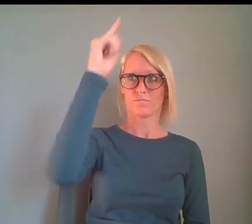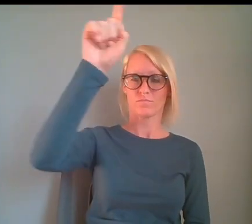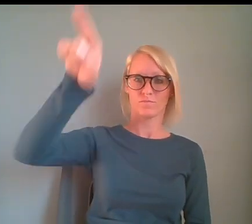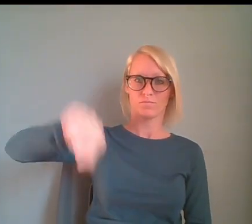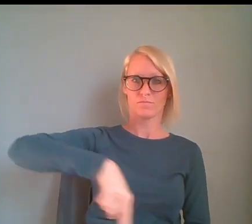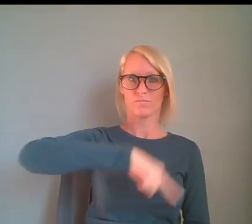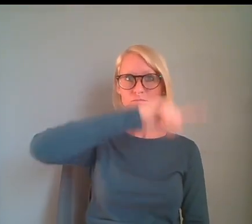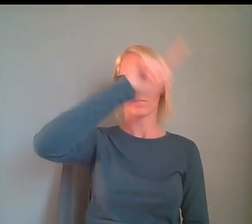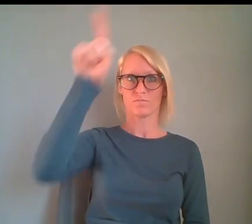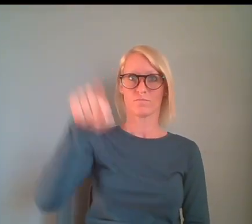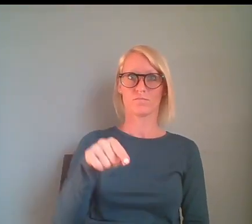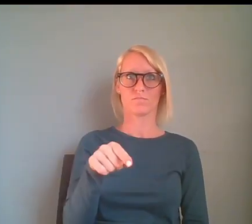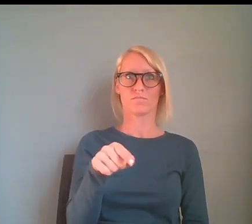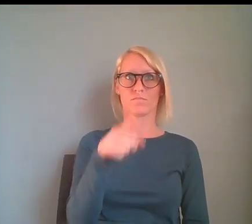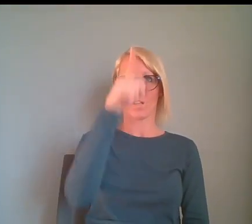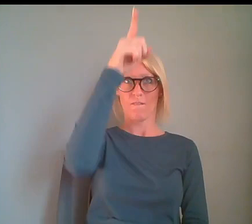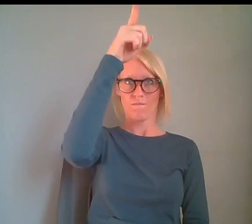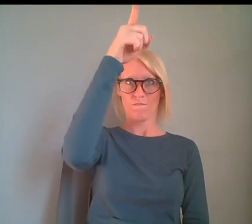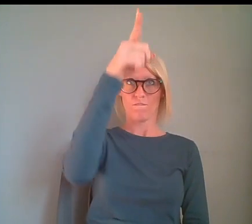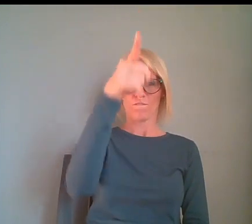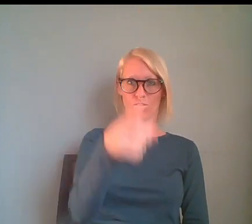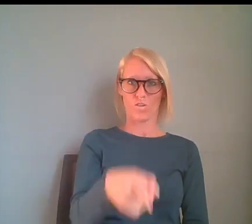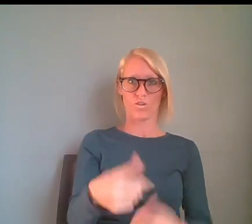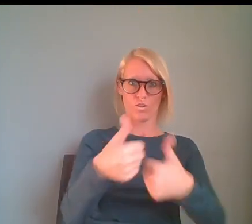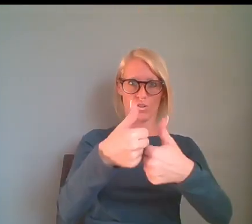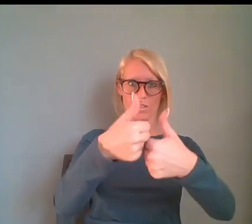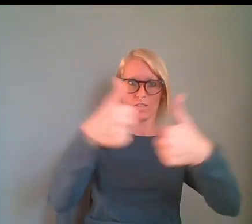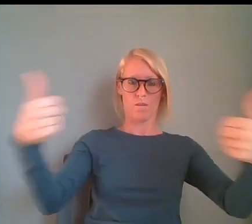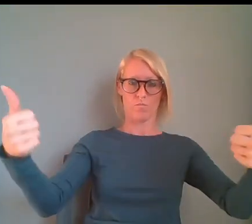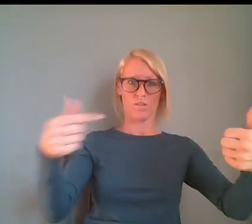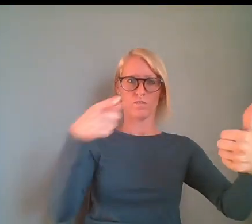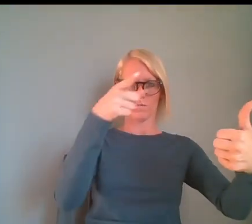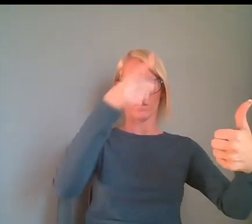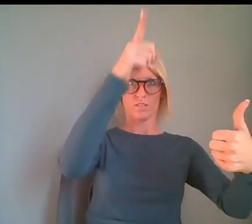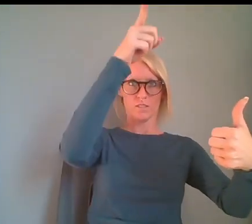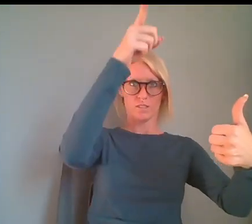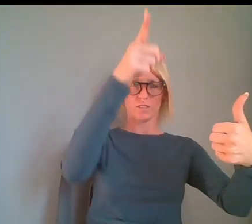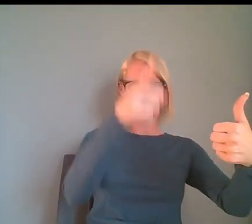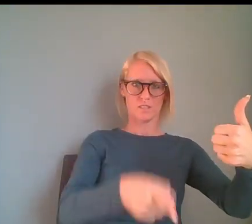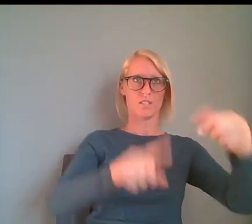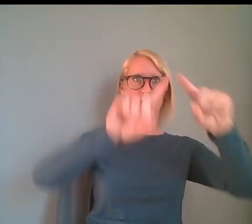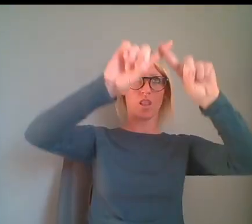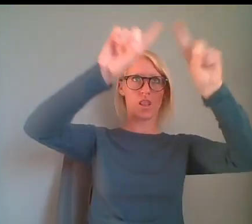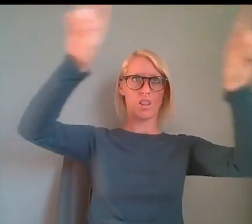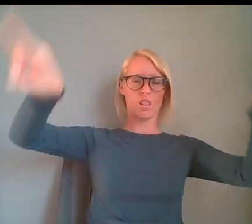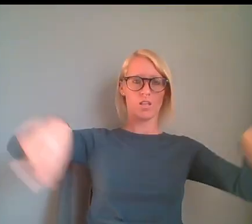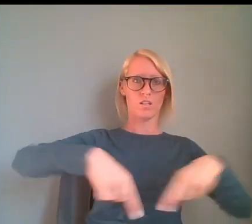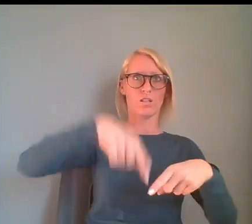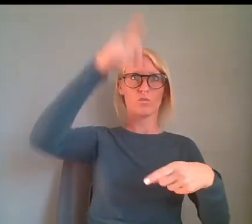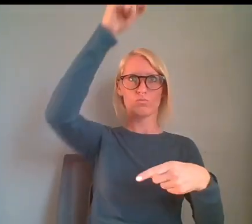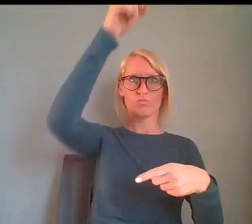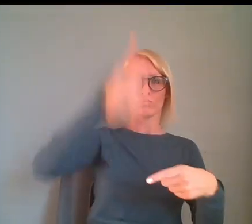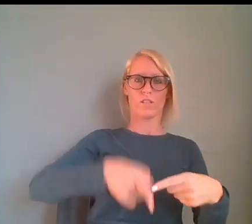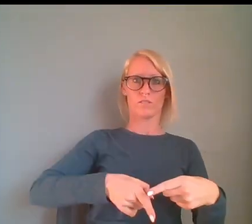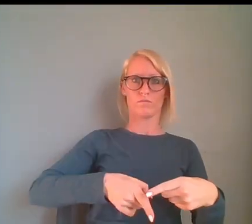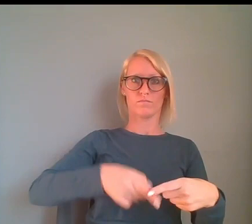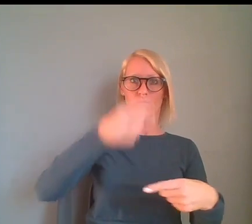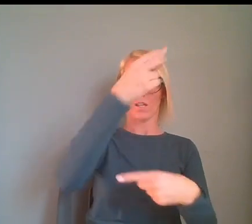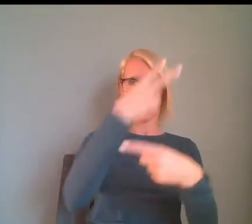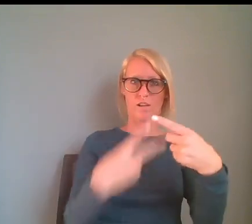vertical division right down the straight middle of your egg. And then you're going to do a horizontal line